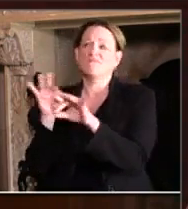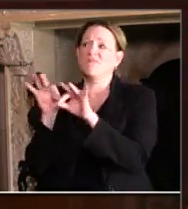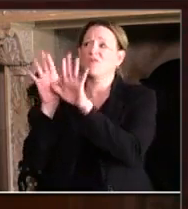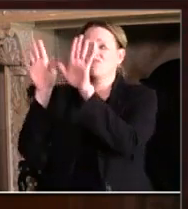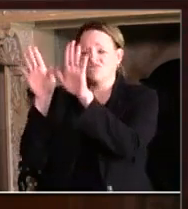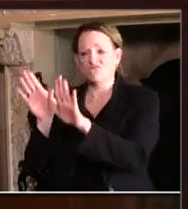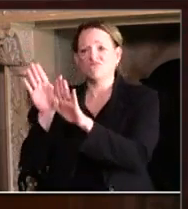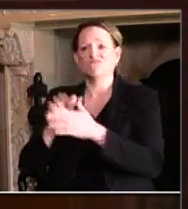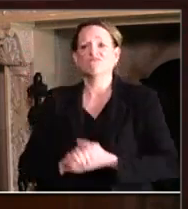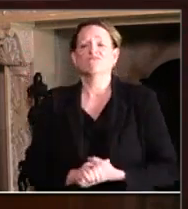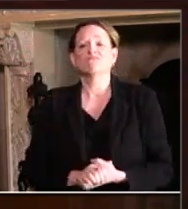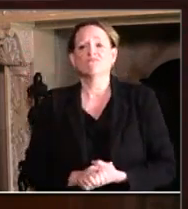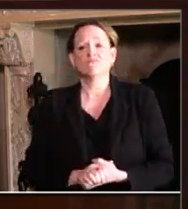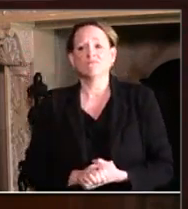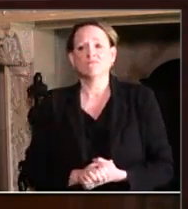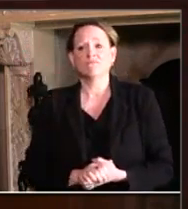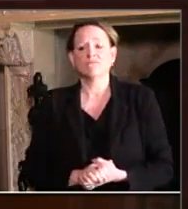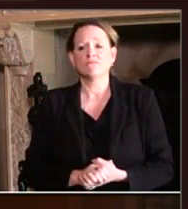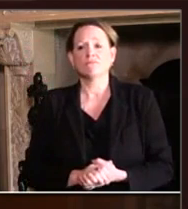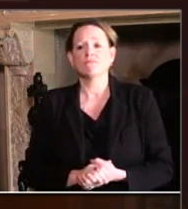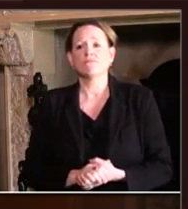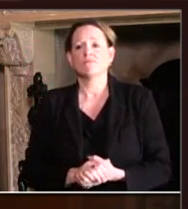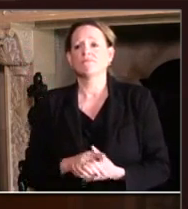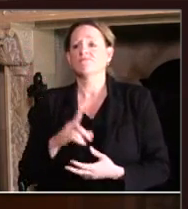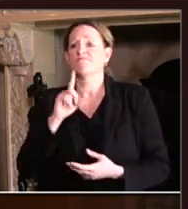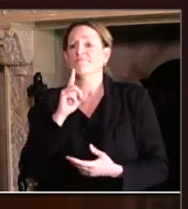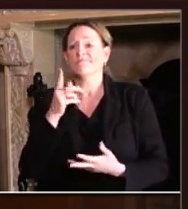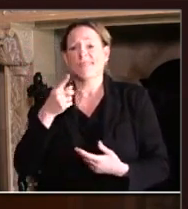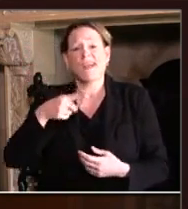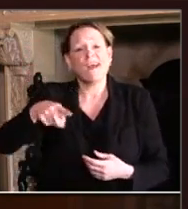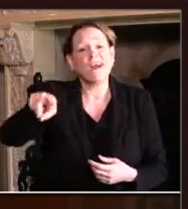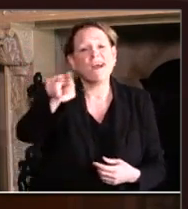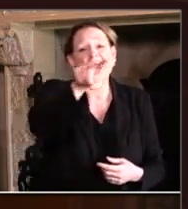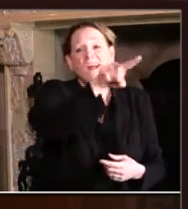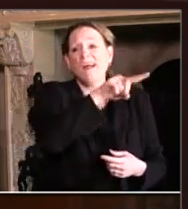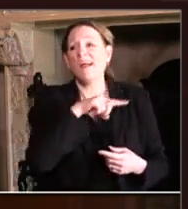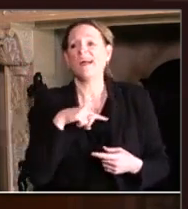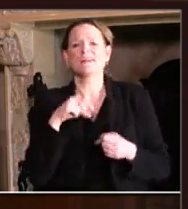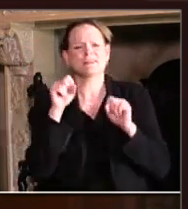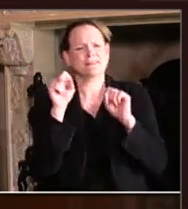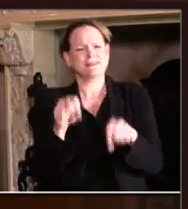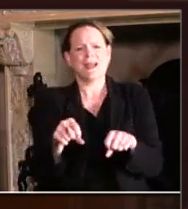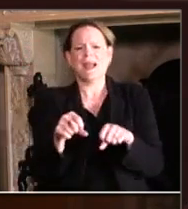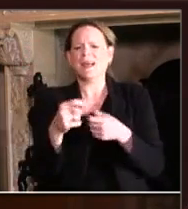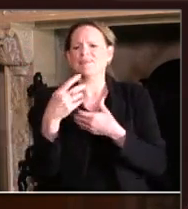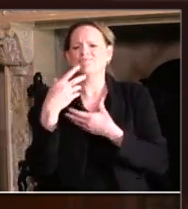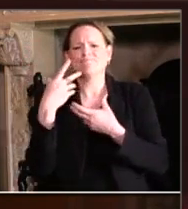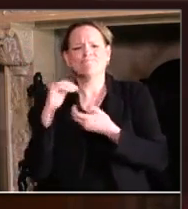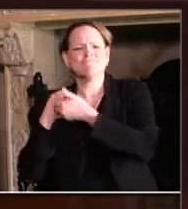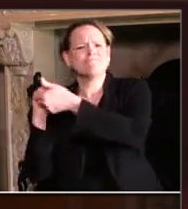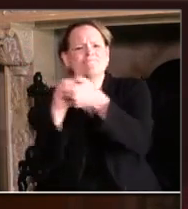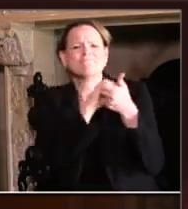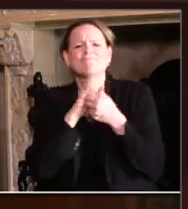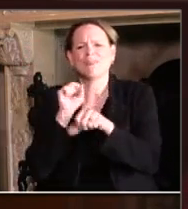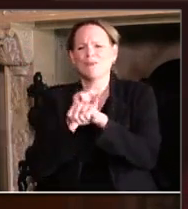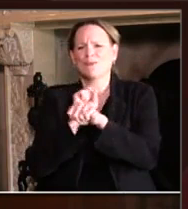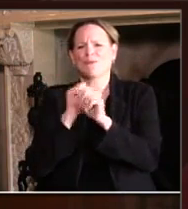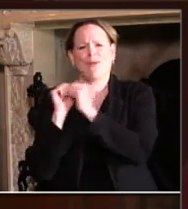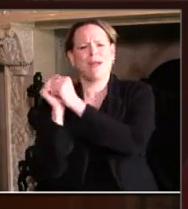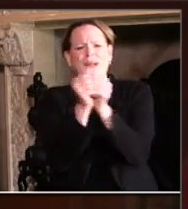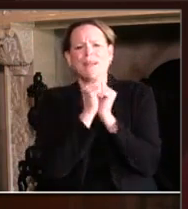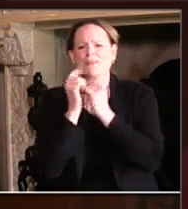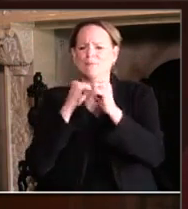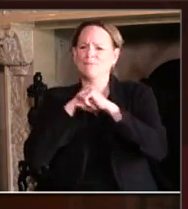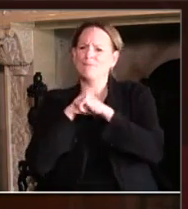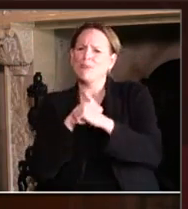stay healthy because we are all in this together. One of the most important things you can do to help others is to wear a mask